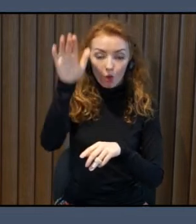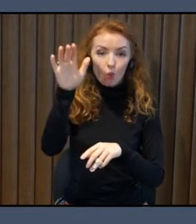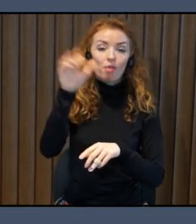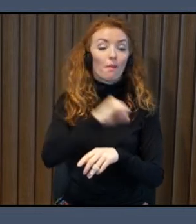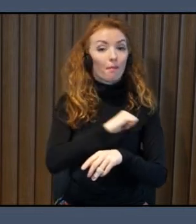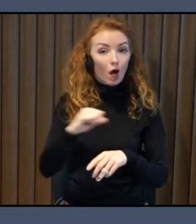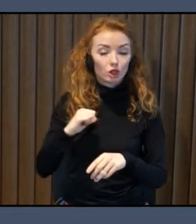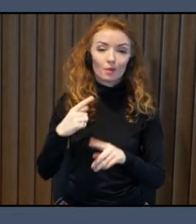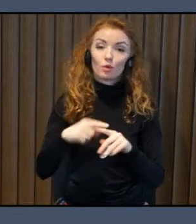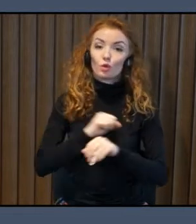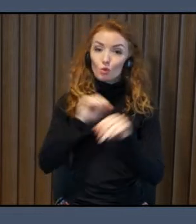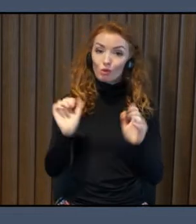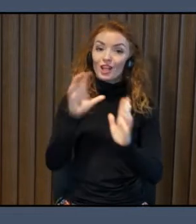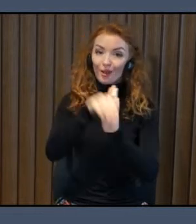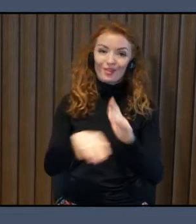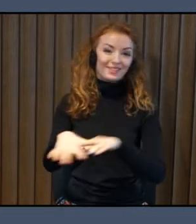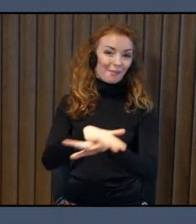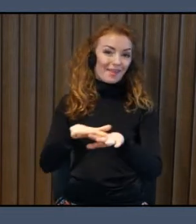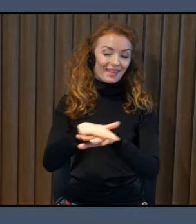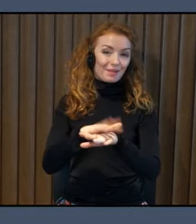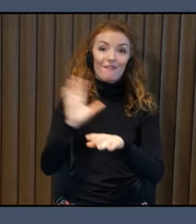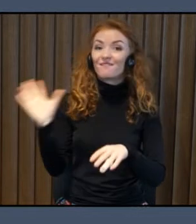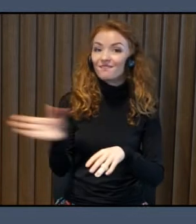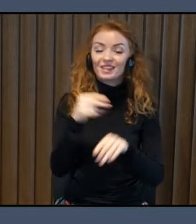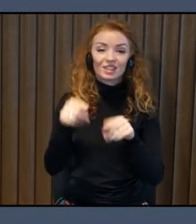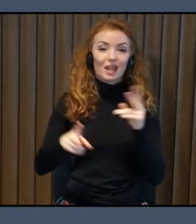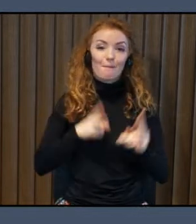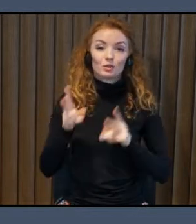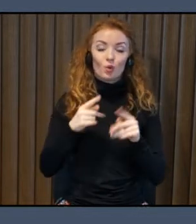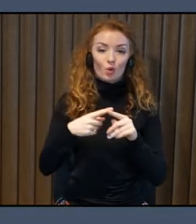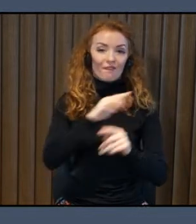are also training their ability to